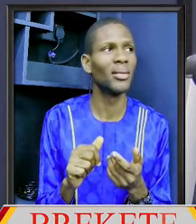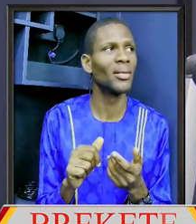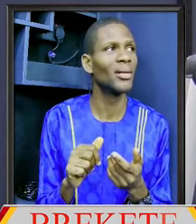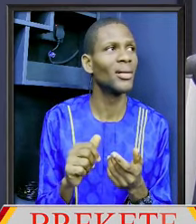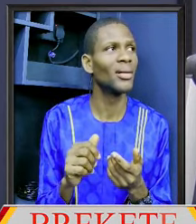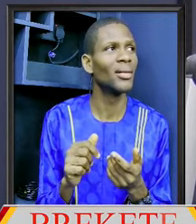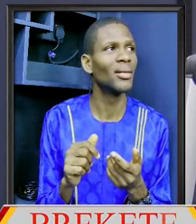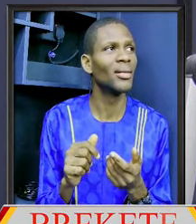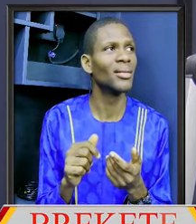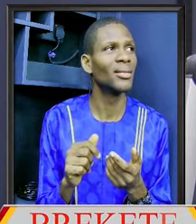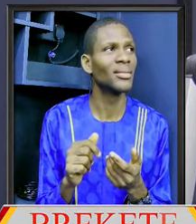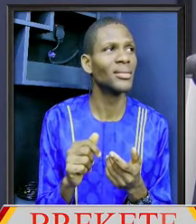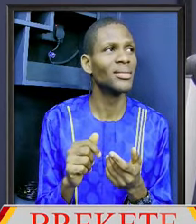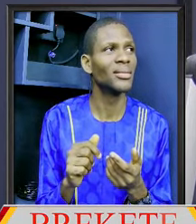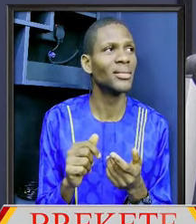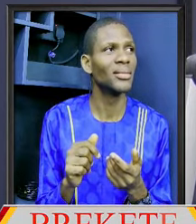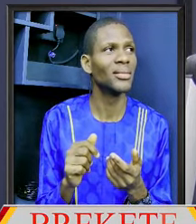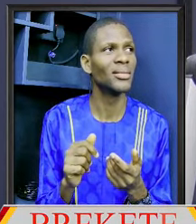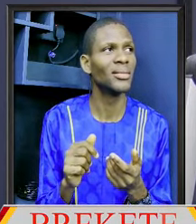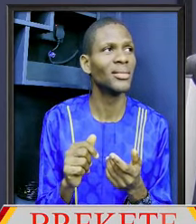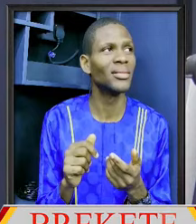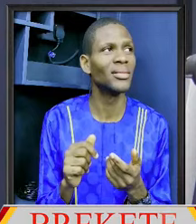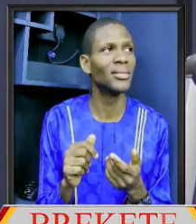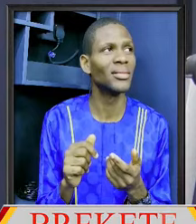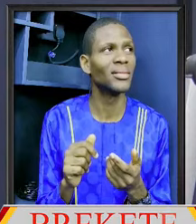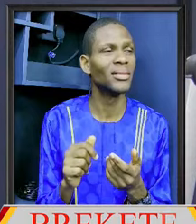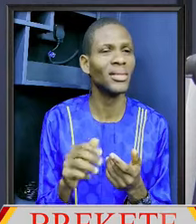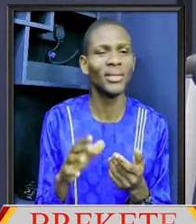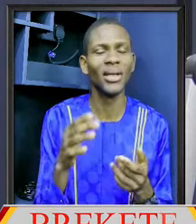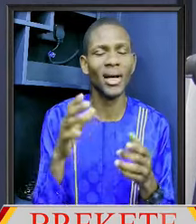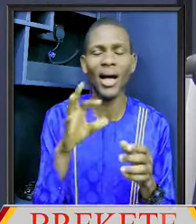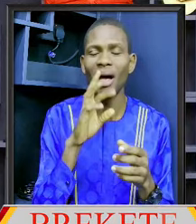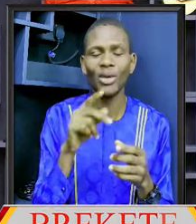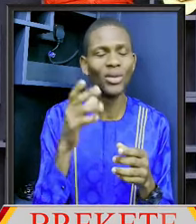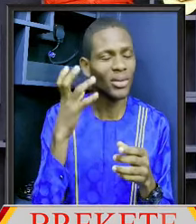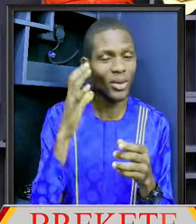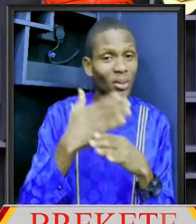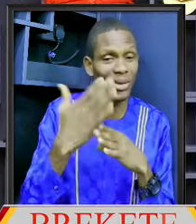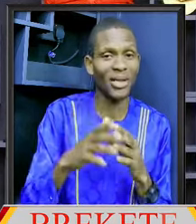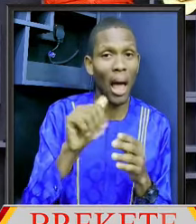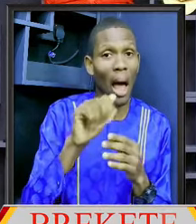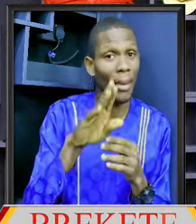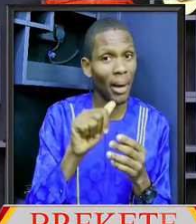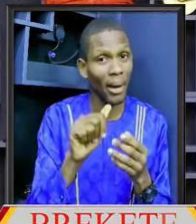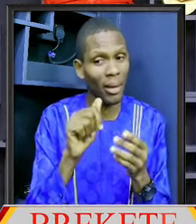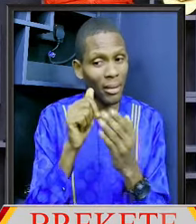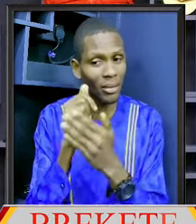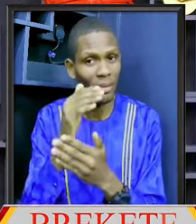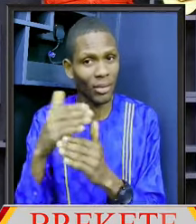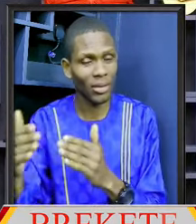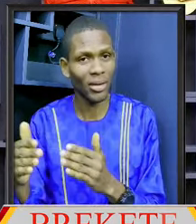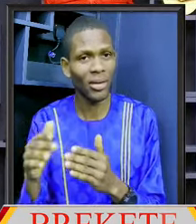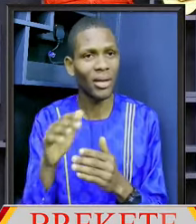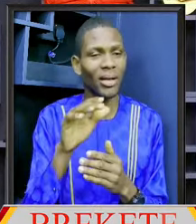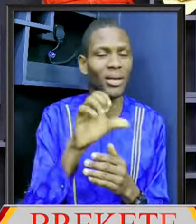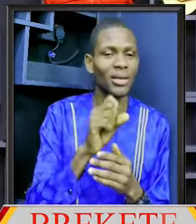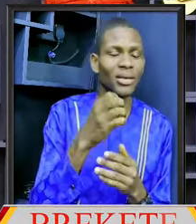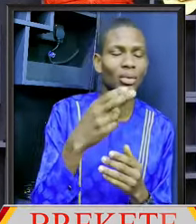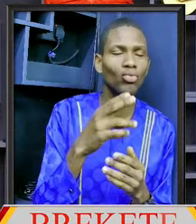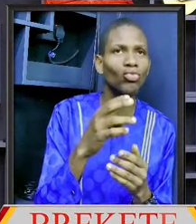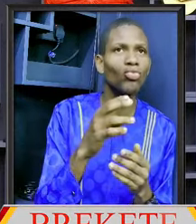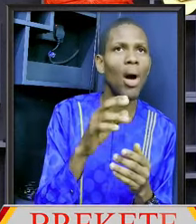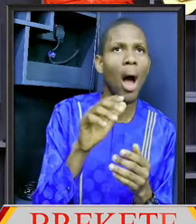Una no, una de complete for una mind. Go una hear Abba, Nacha, Bu,